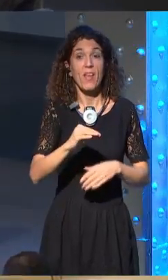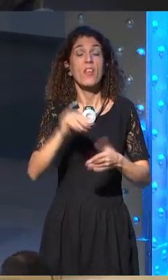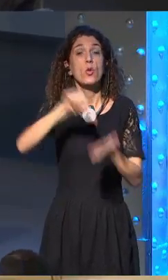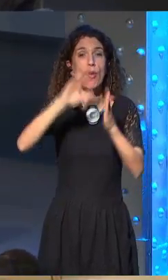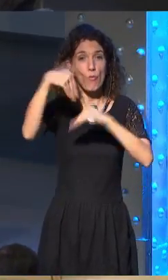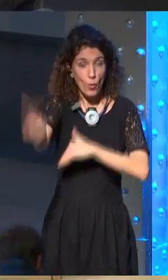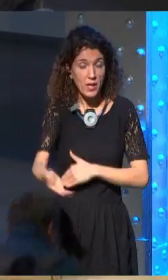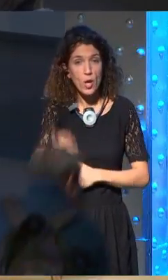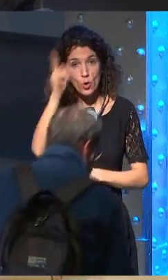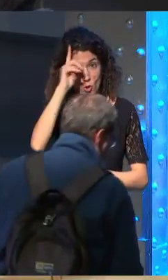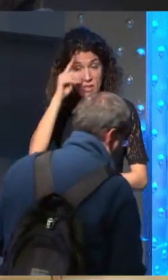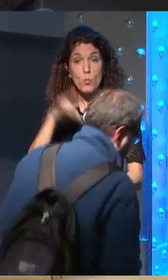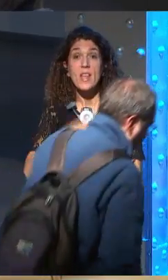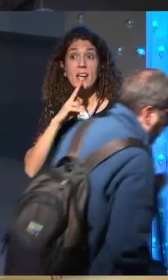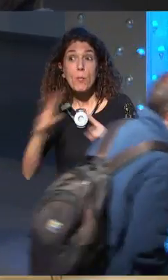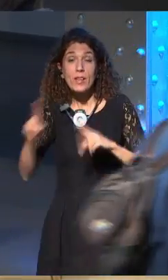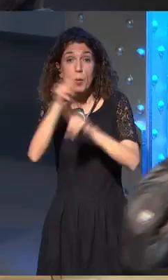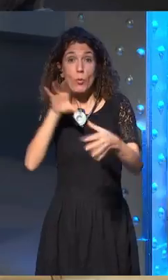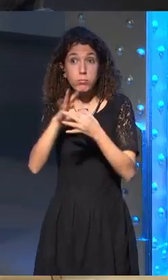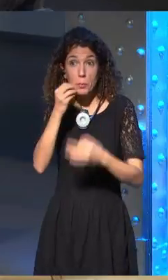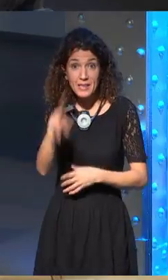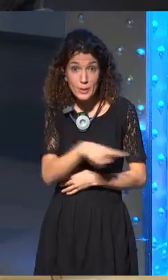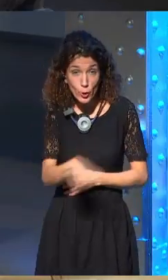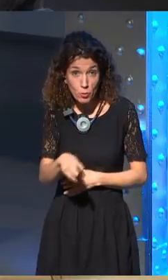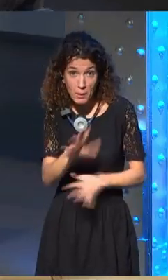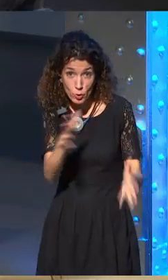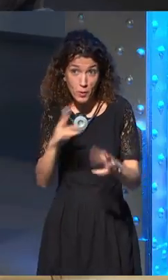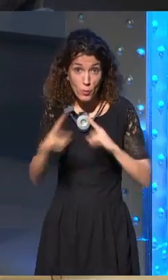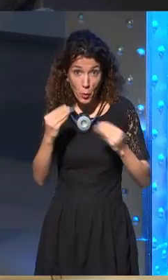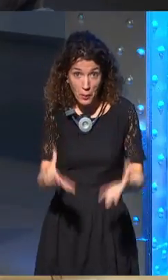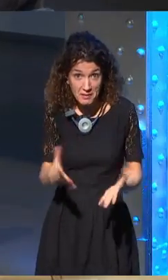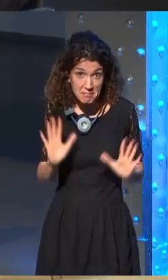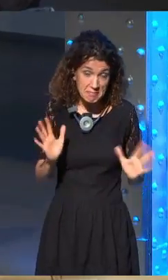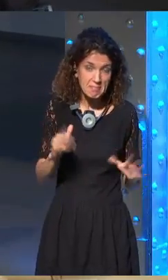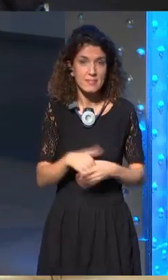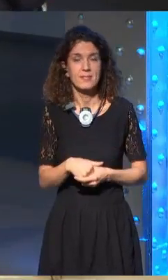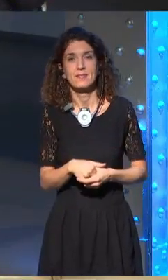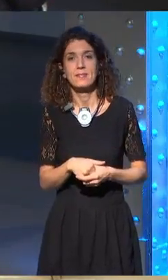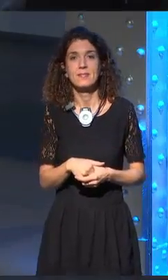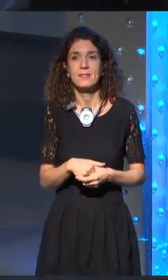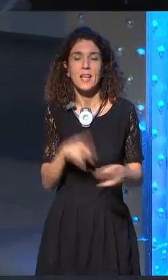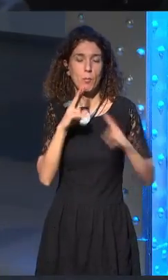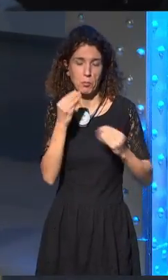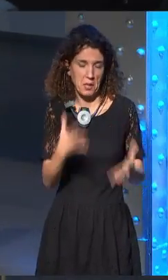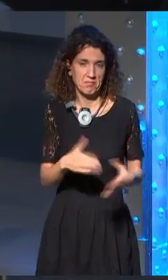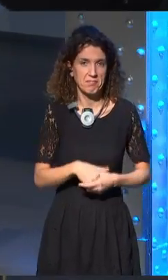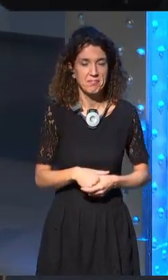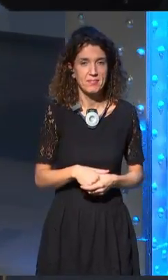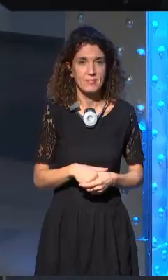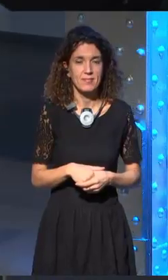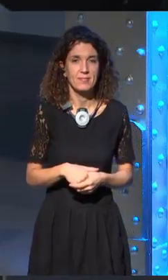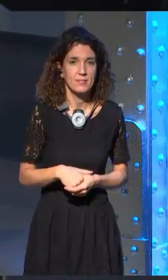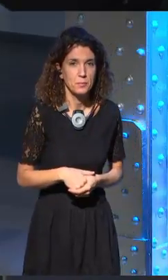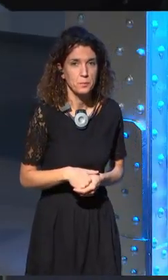what he was saying. That close enough? Perfectamente. Right. Yeah, perfectly. That was the best answer.